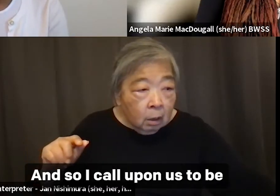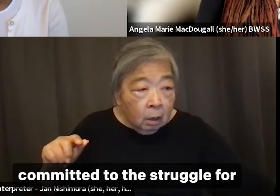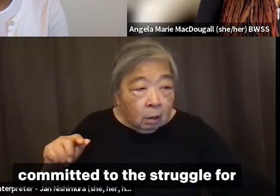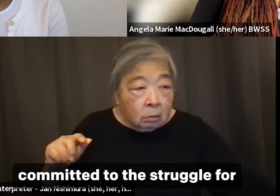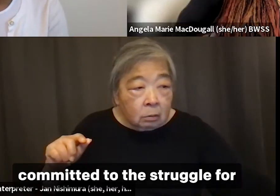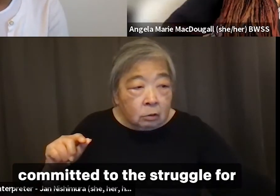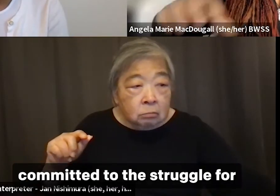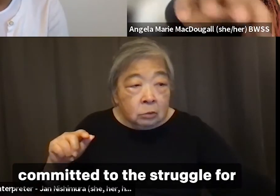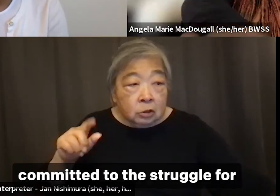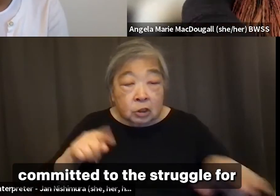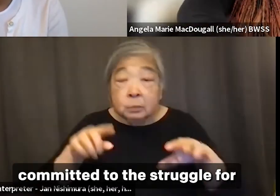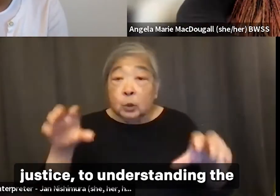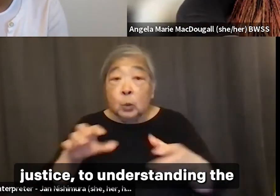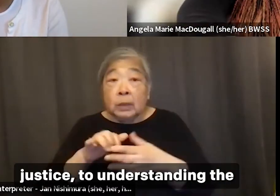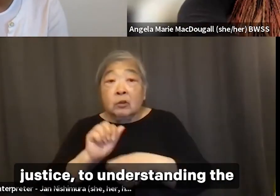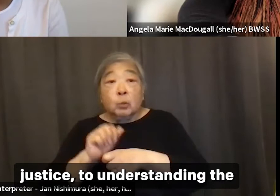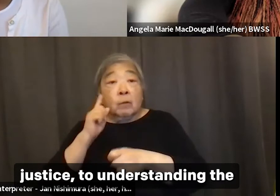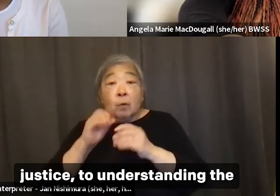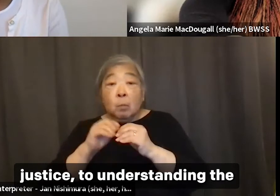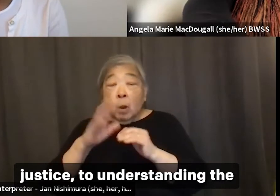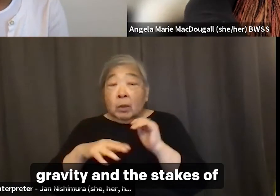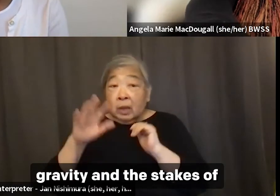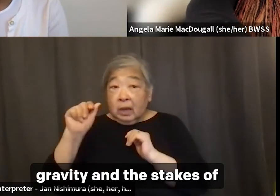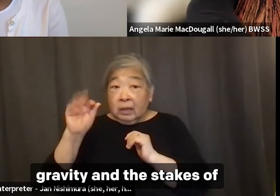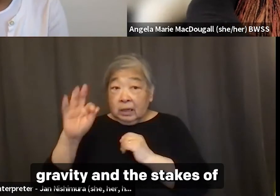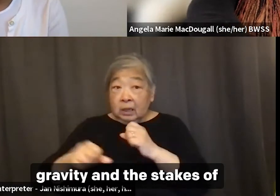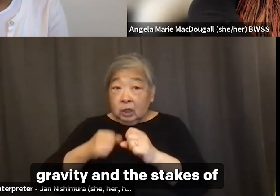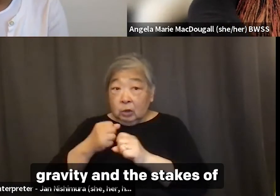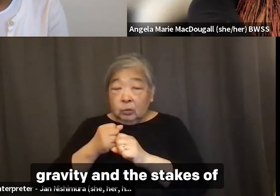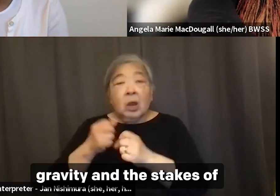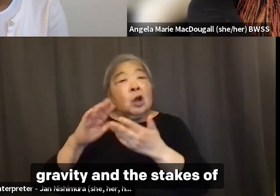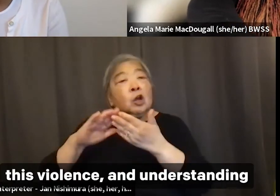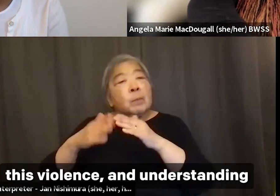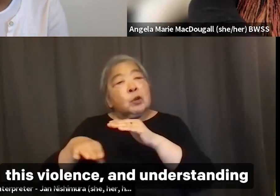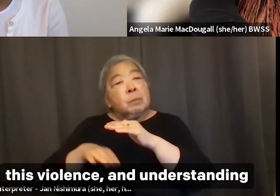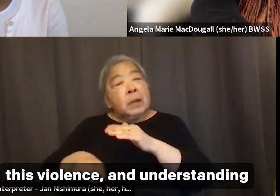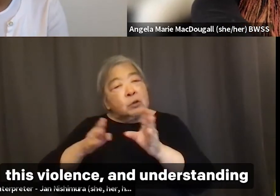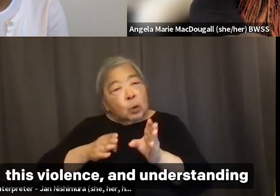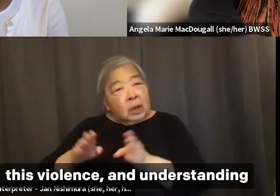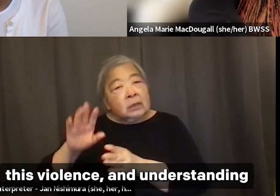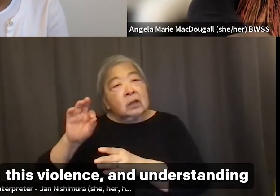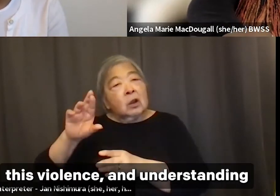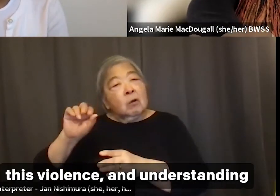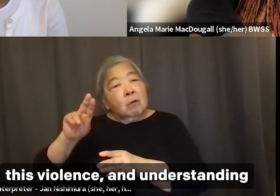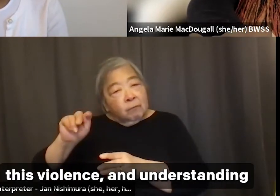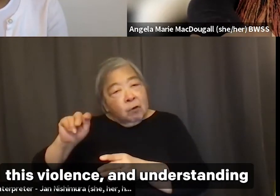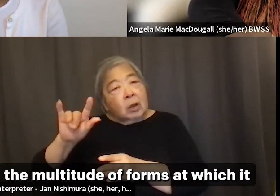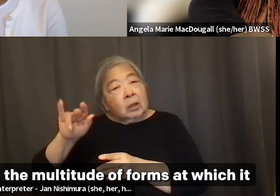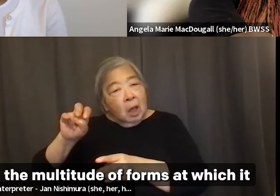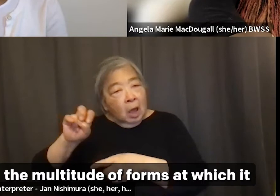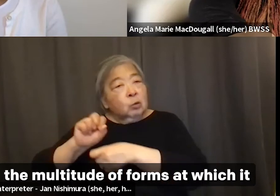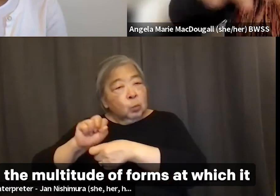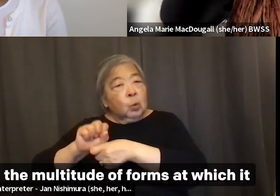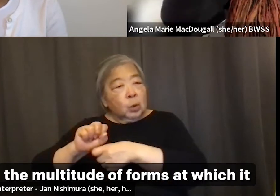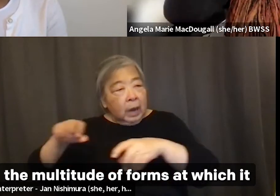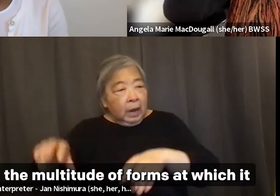committed to this struggle for justice, to understanding the gravity and the stakes of this violence, and understanding the multitude of